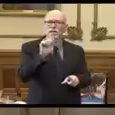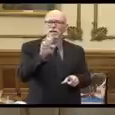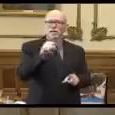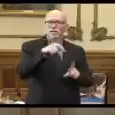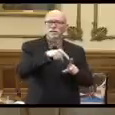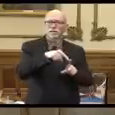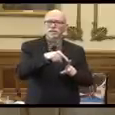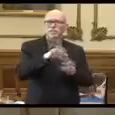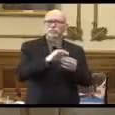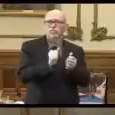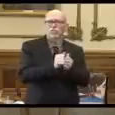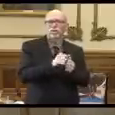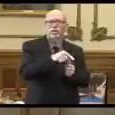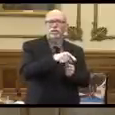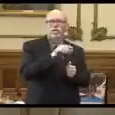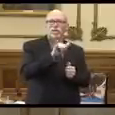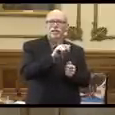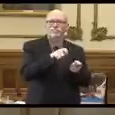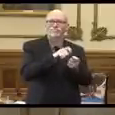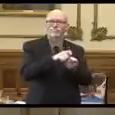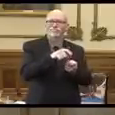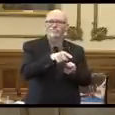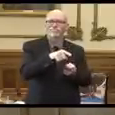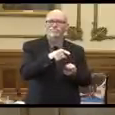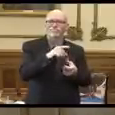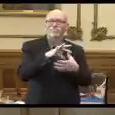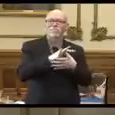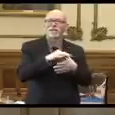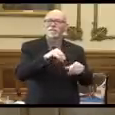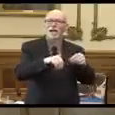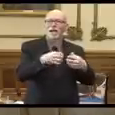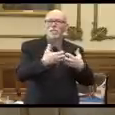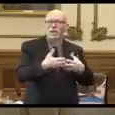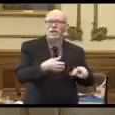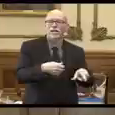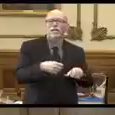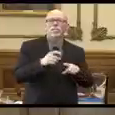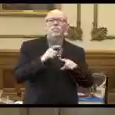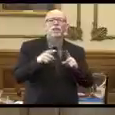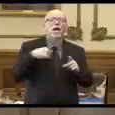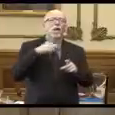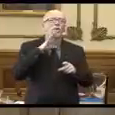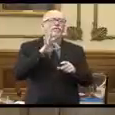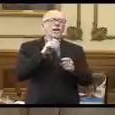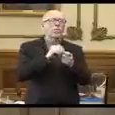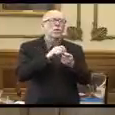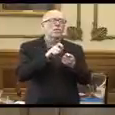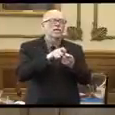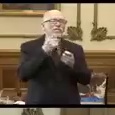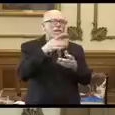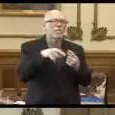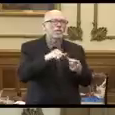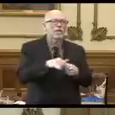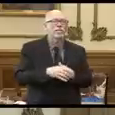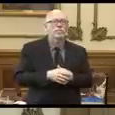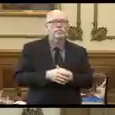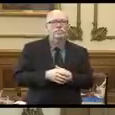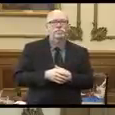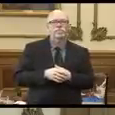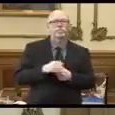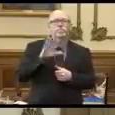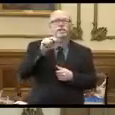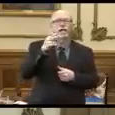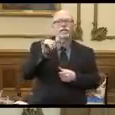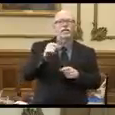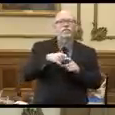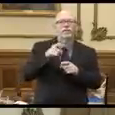were associated with that particular meat packing plant, but I can get the specifics on that. Kathy with